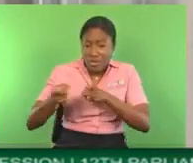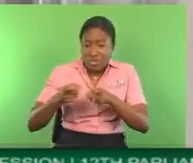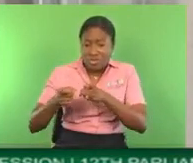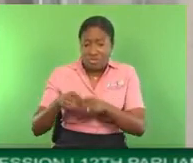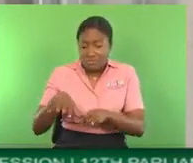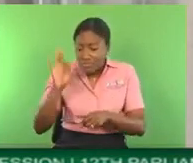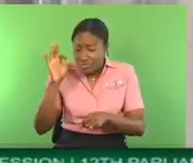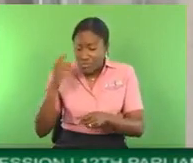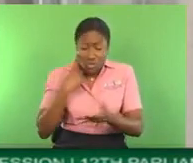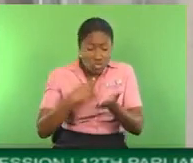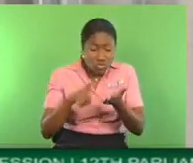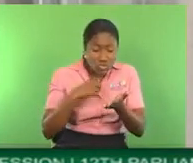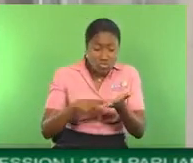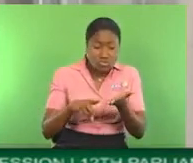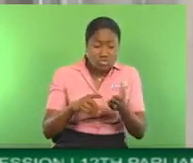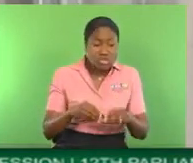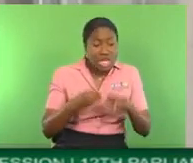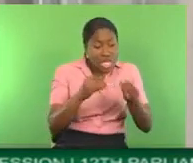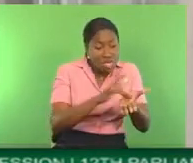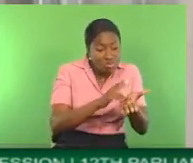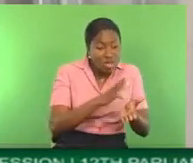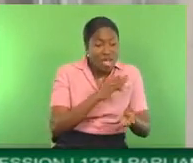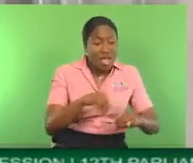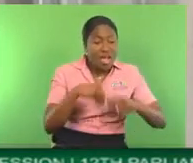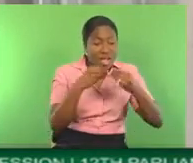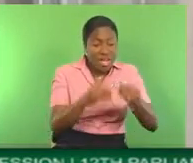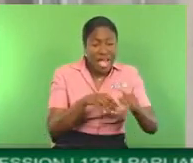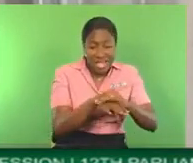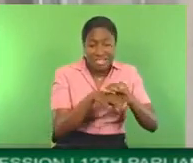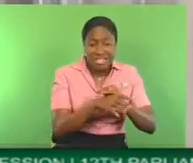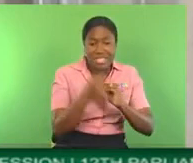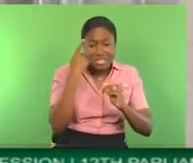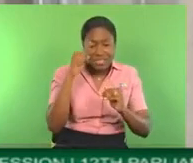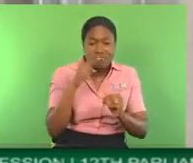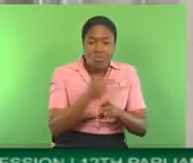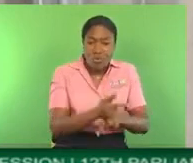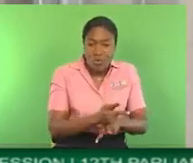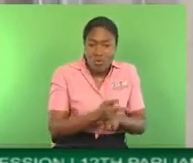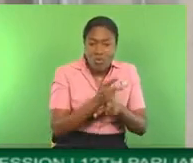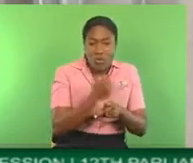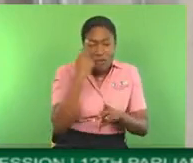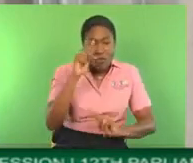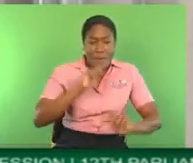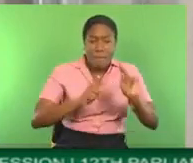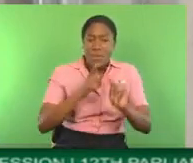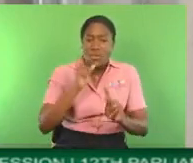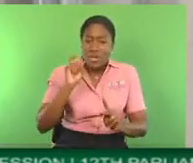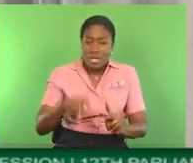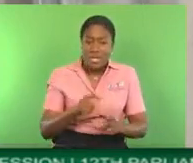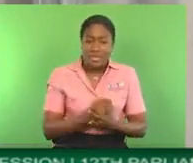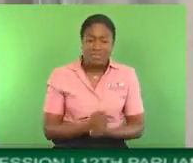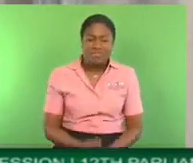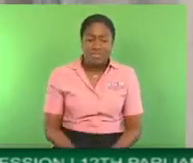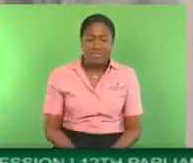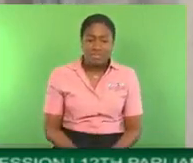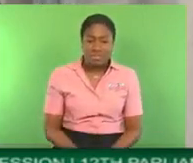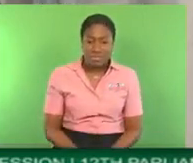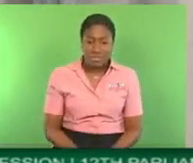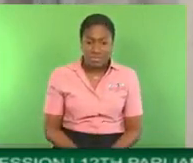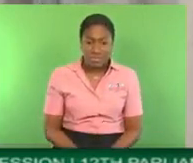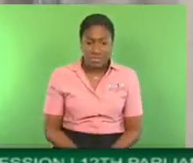screening, treating these diseases, and providing access to palliative care for people in need.